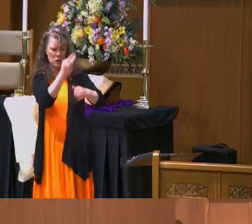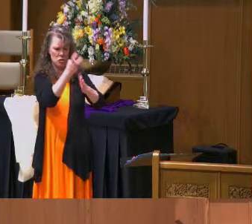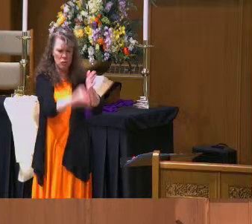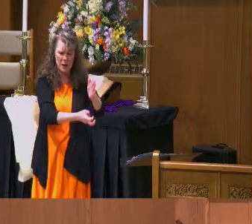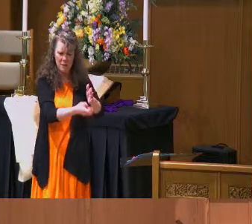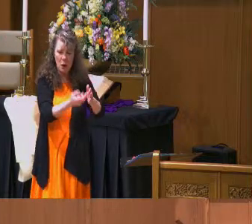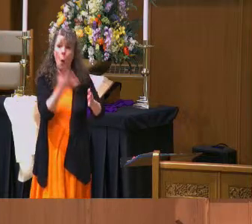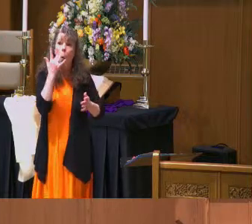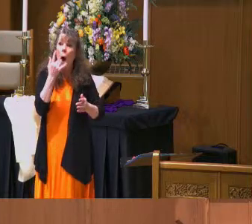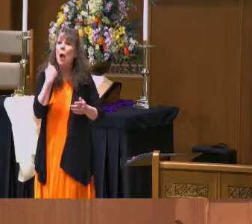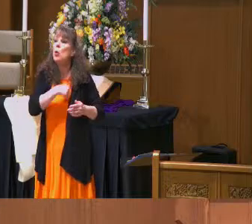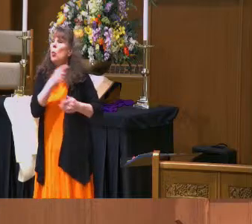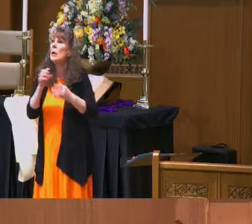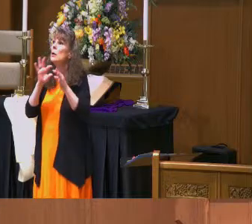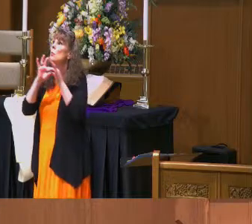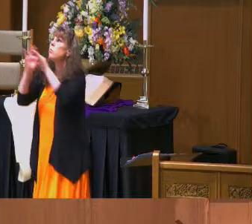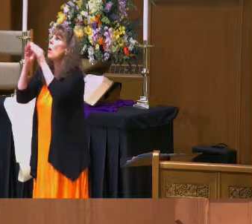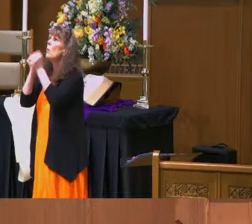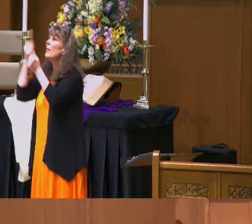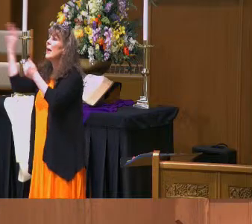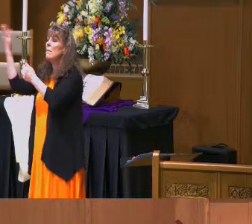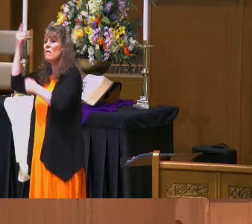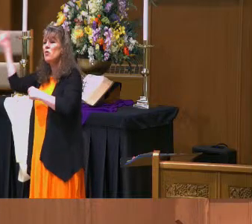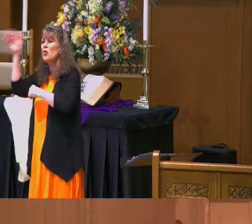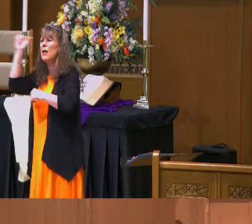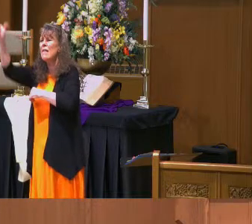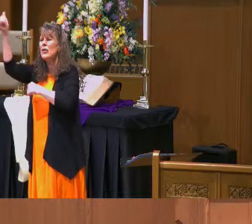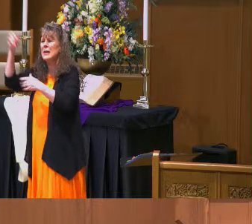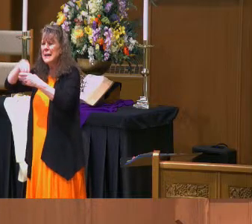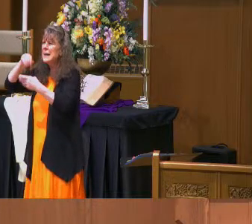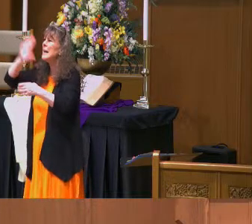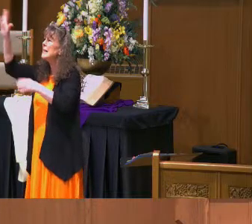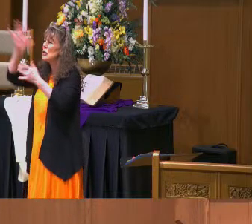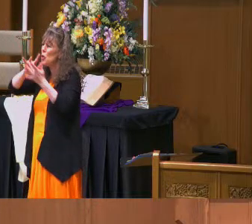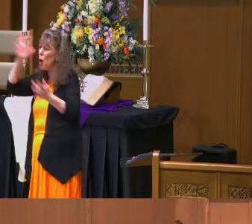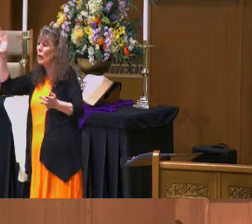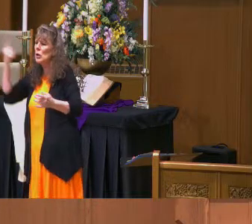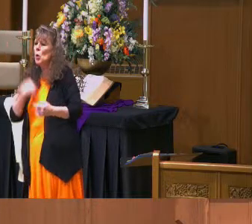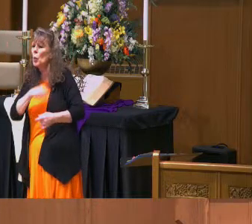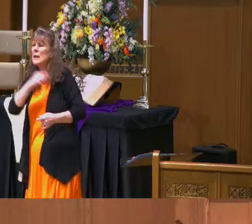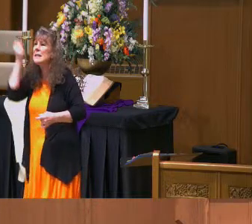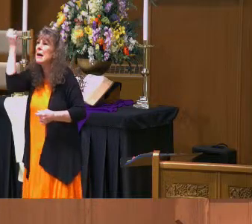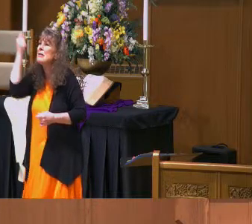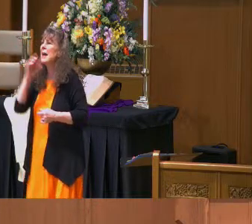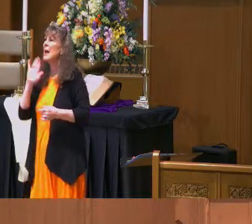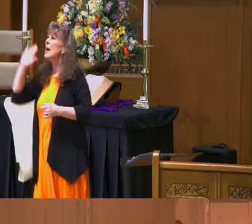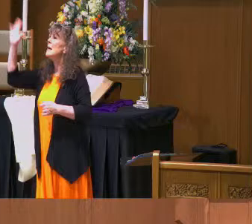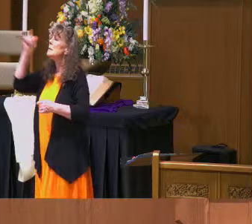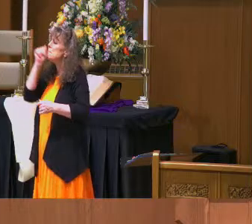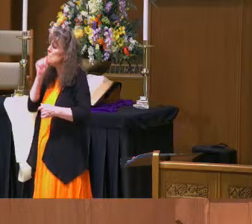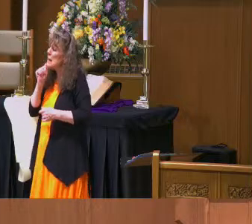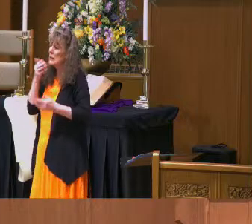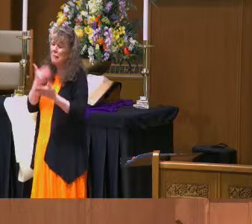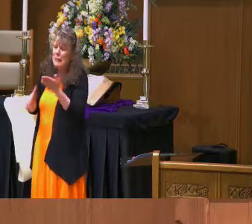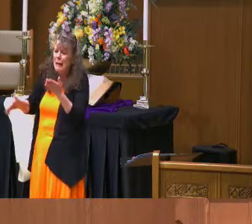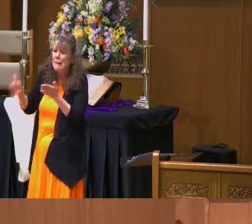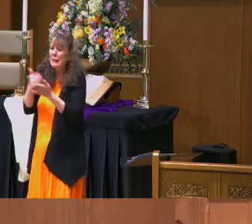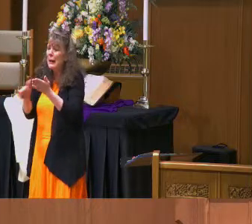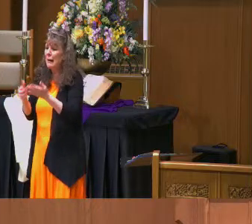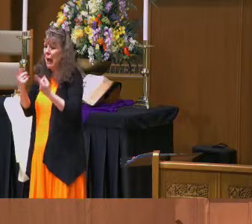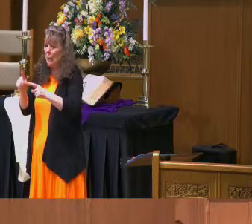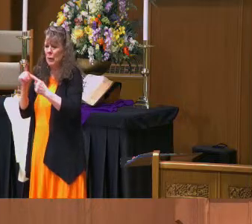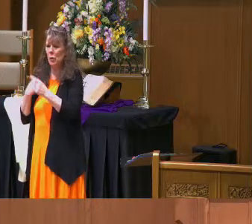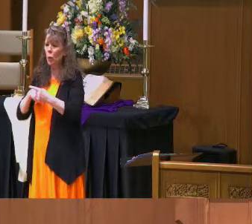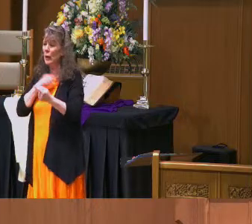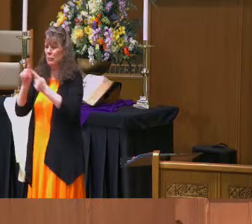with him forever in his glory. We will understand his patience when time and time again we turn